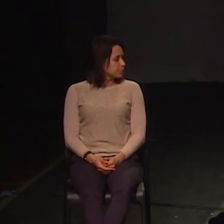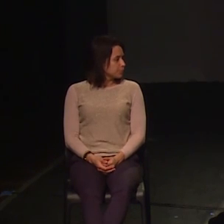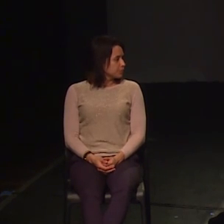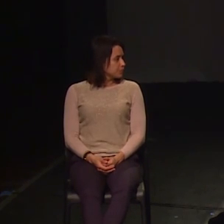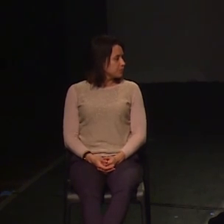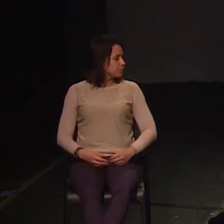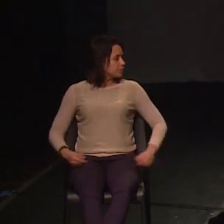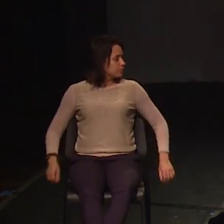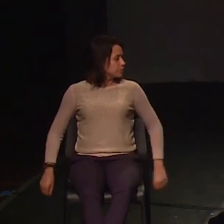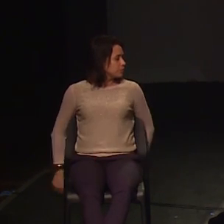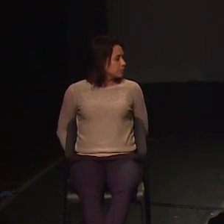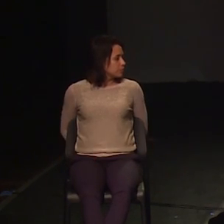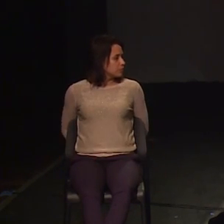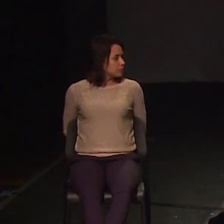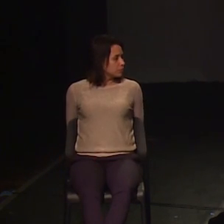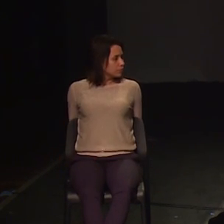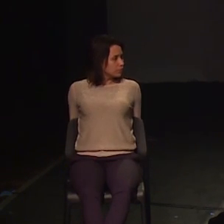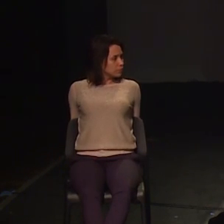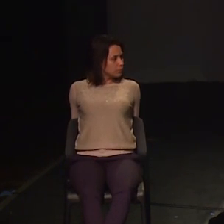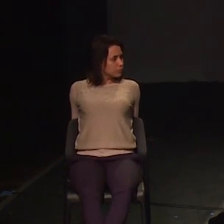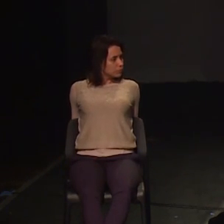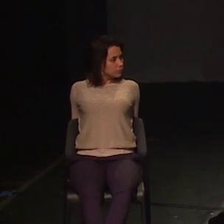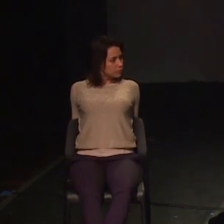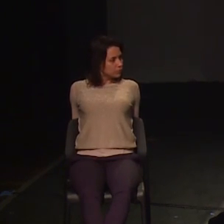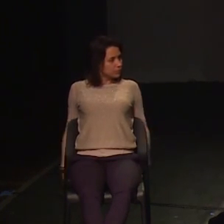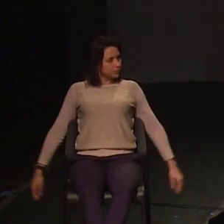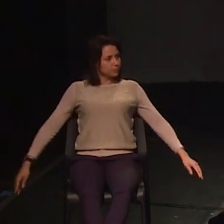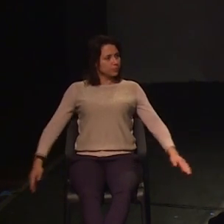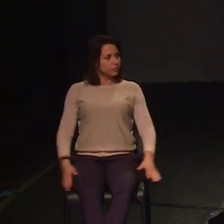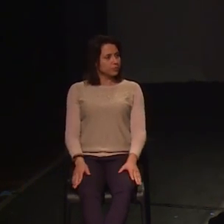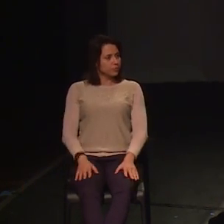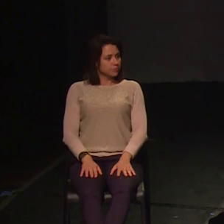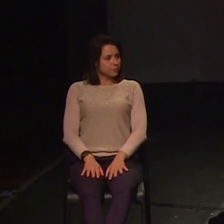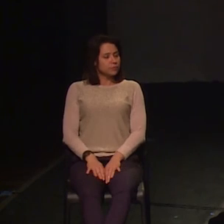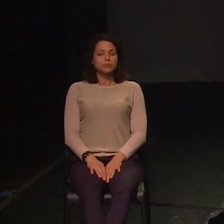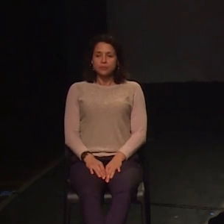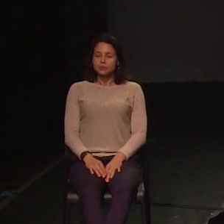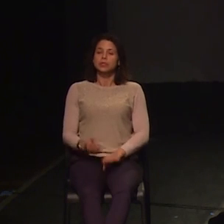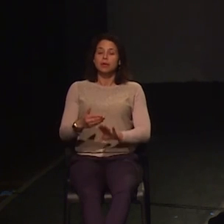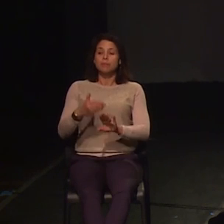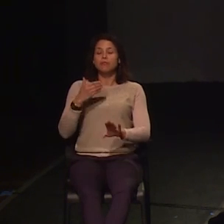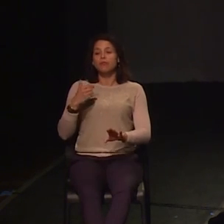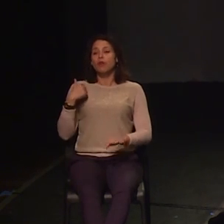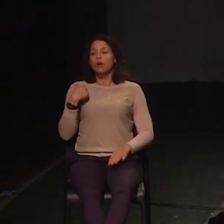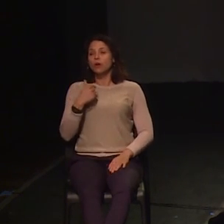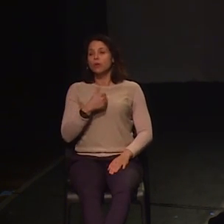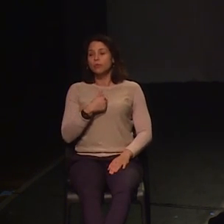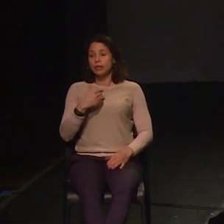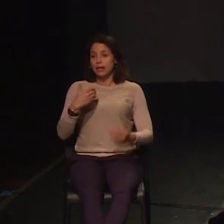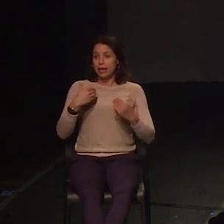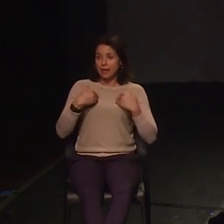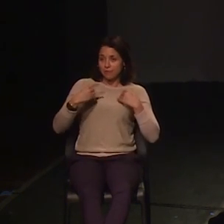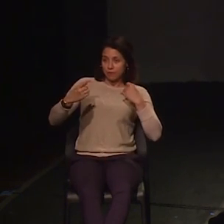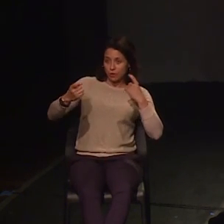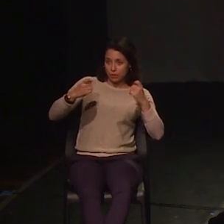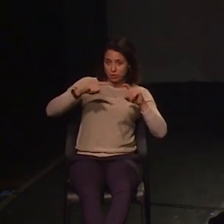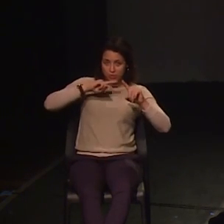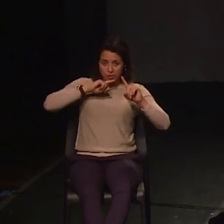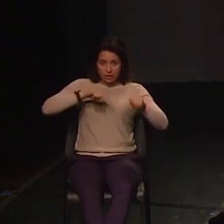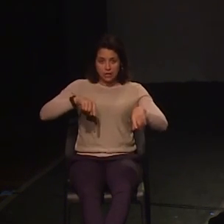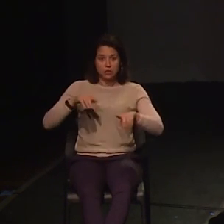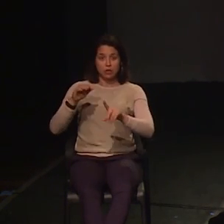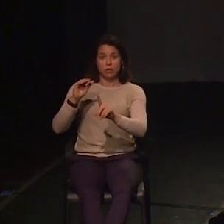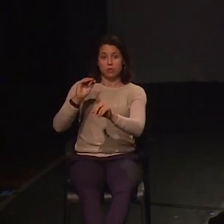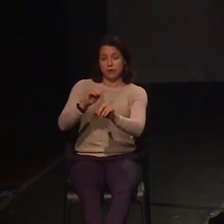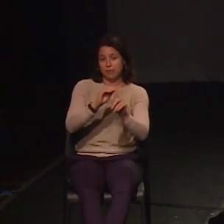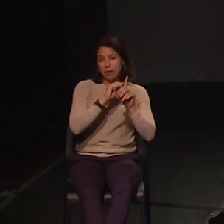the audience, so I'm going to remind you that if you do have burning questions, make them succinct, get them ready. But